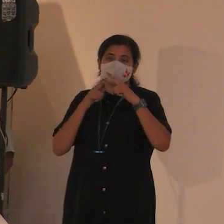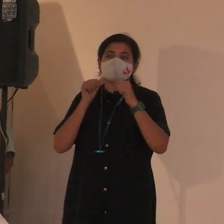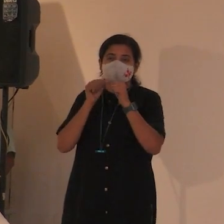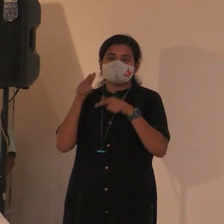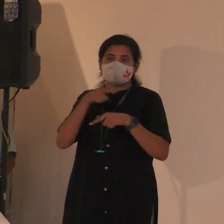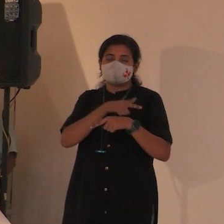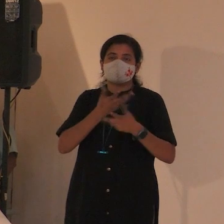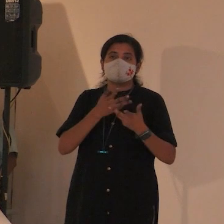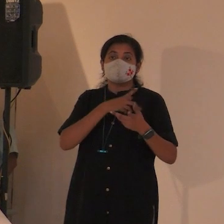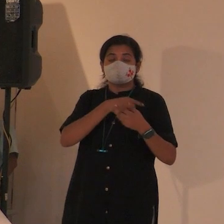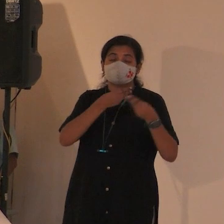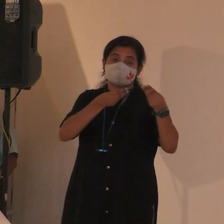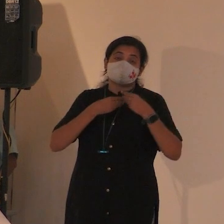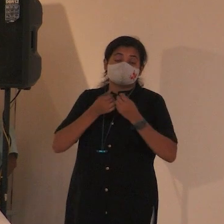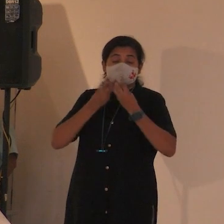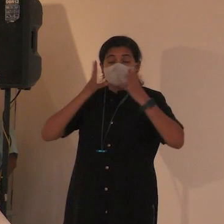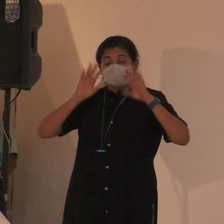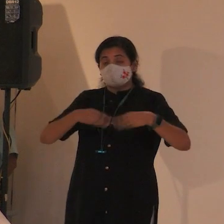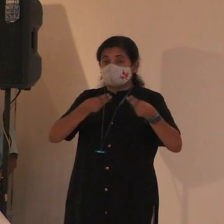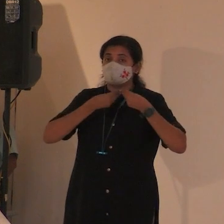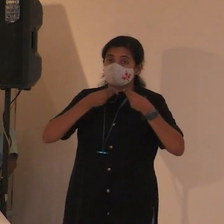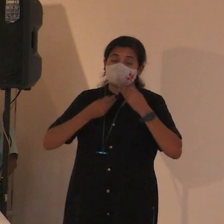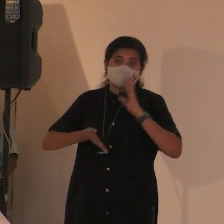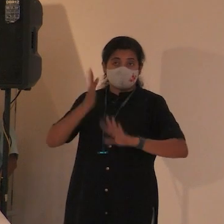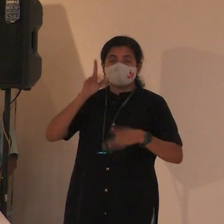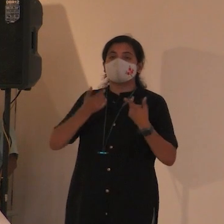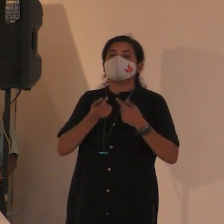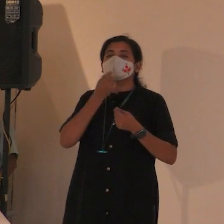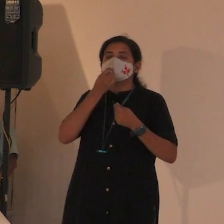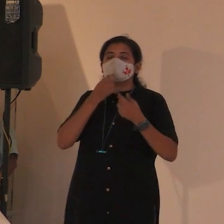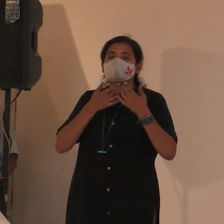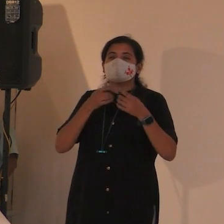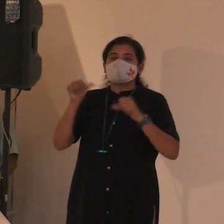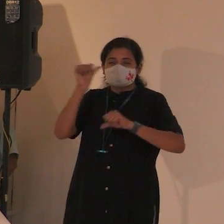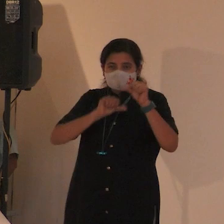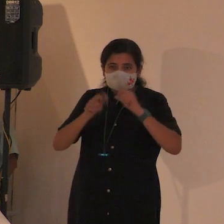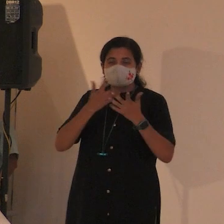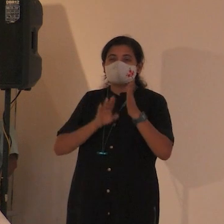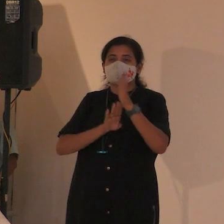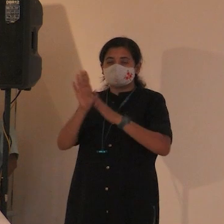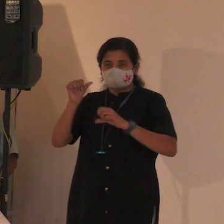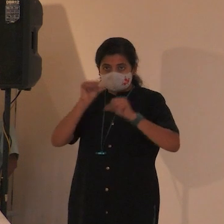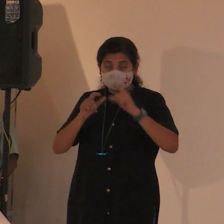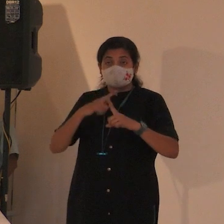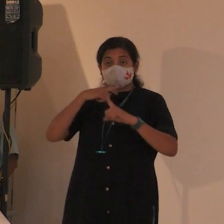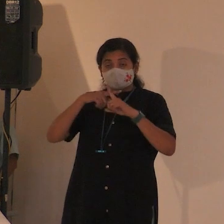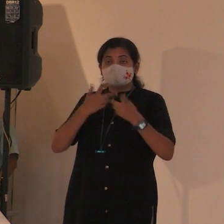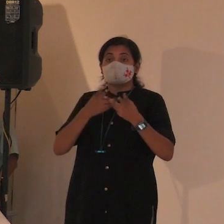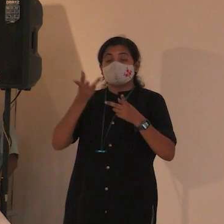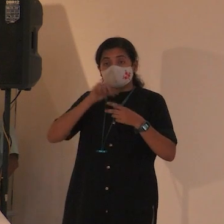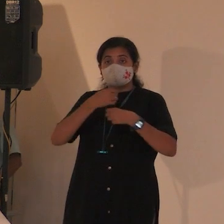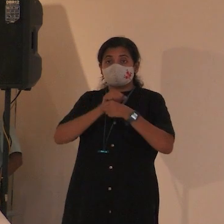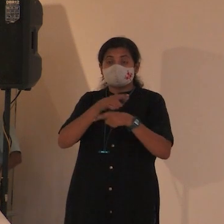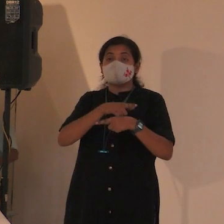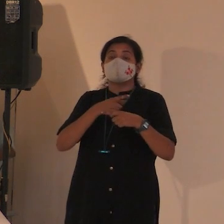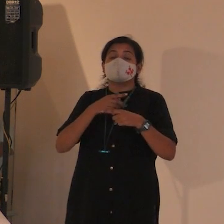made eminent contributions to clinical research in physiology, the development of science, and the reconstitution of the Indian